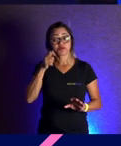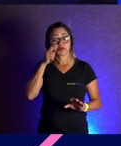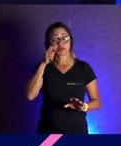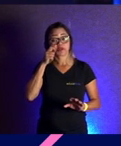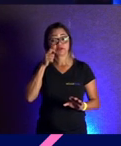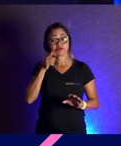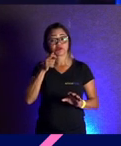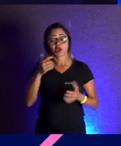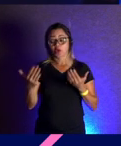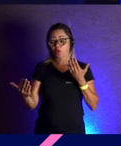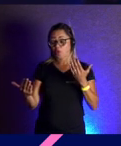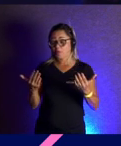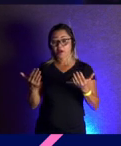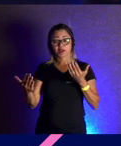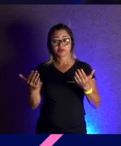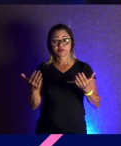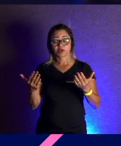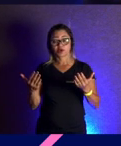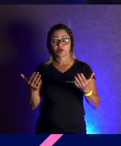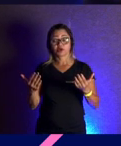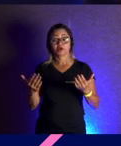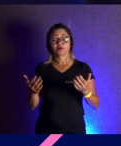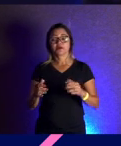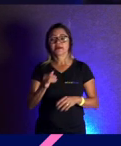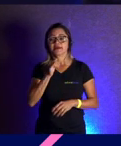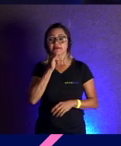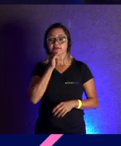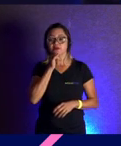between categories. For example, in Peru,